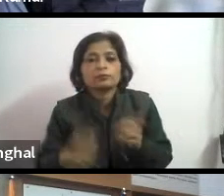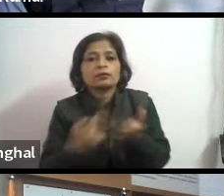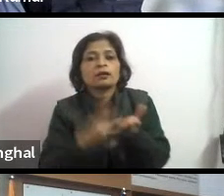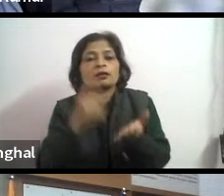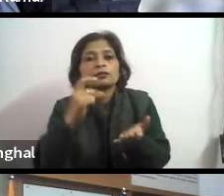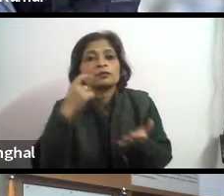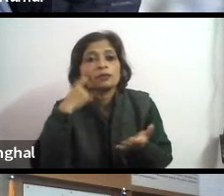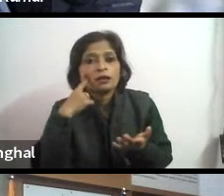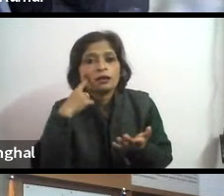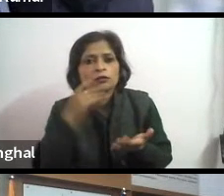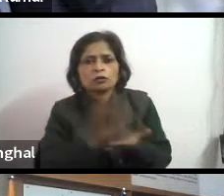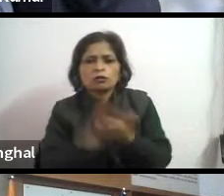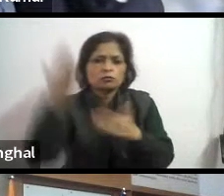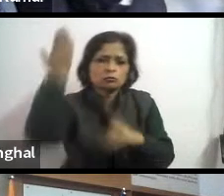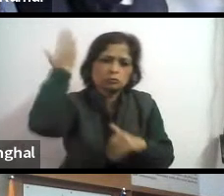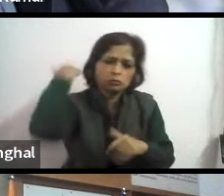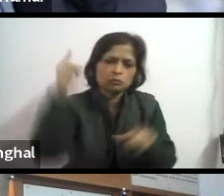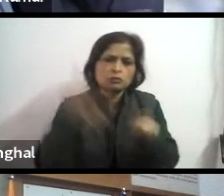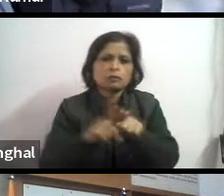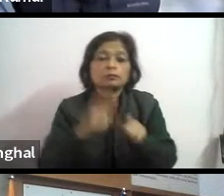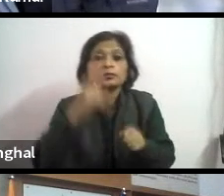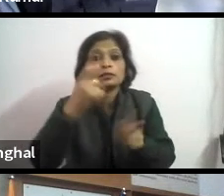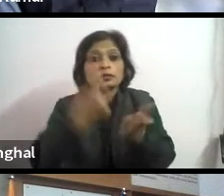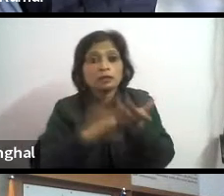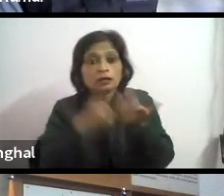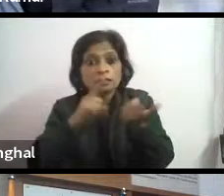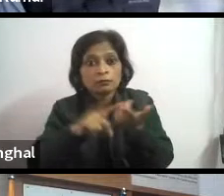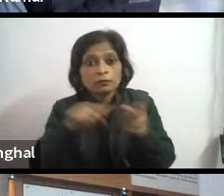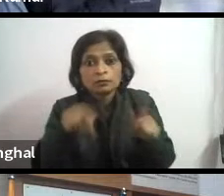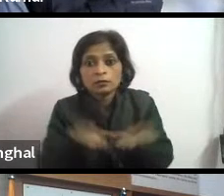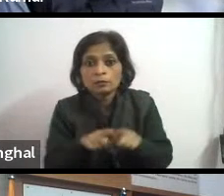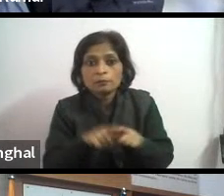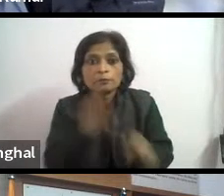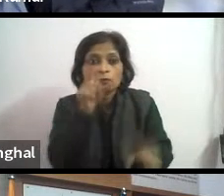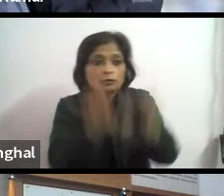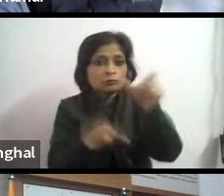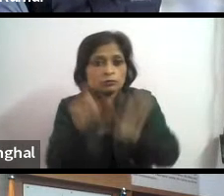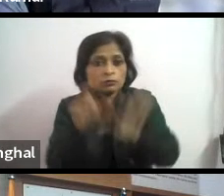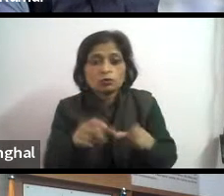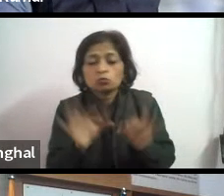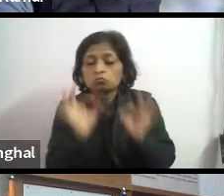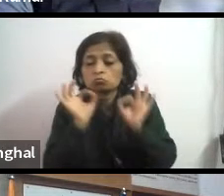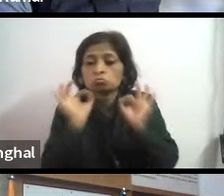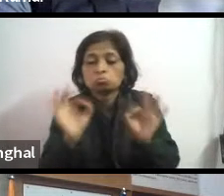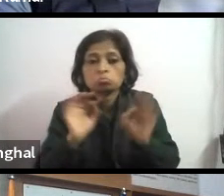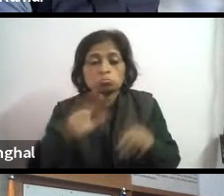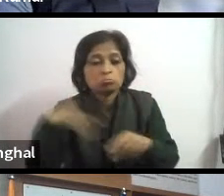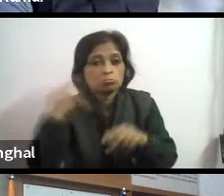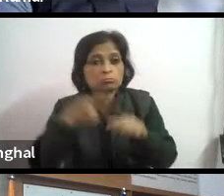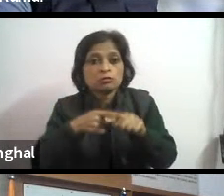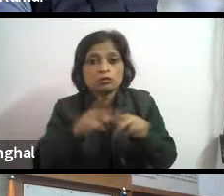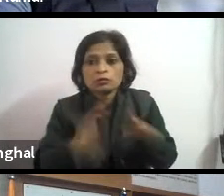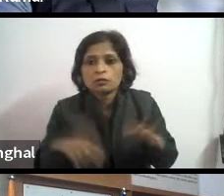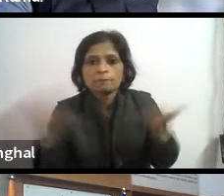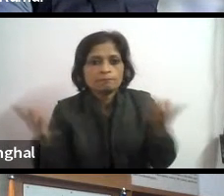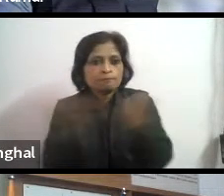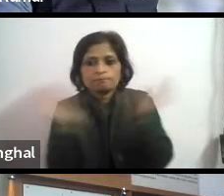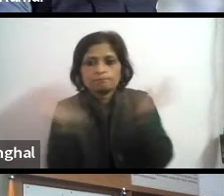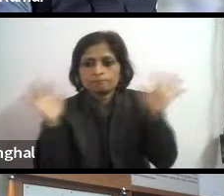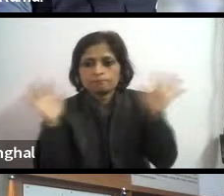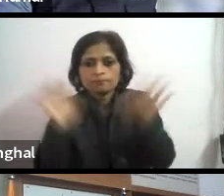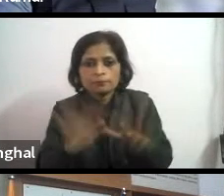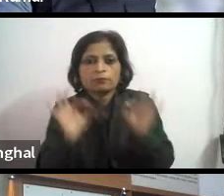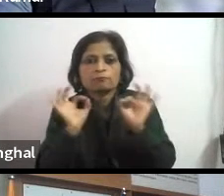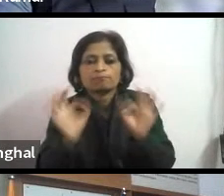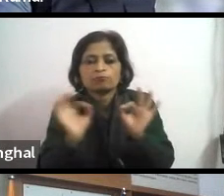and continued rehab education program, getting such pool of resource person is a huge challenge, and I must